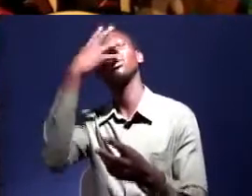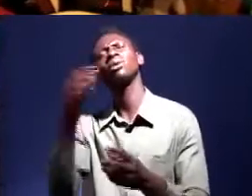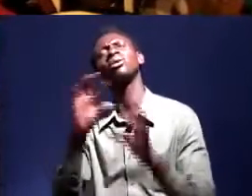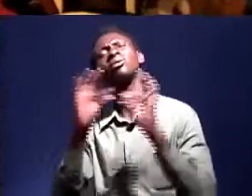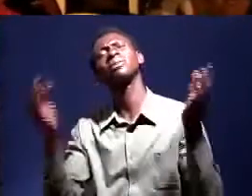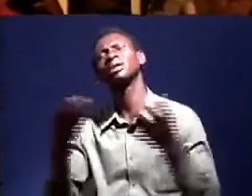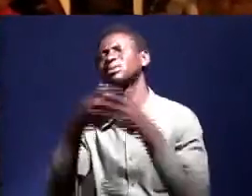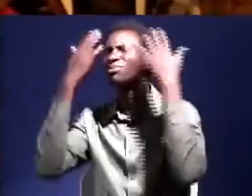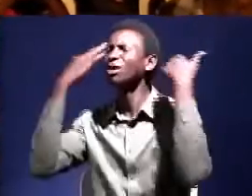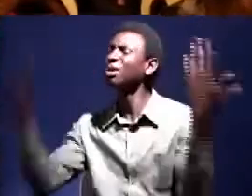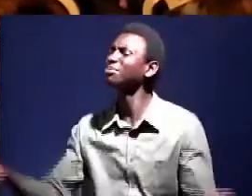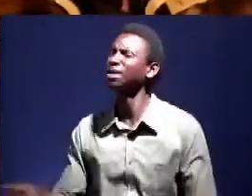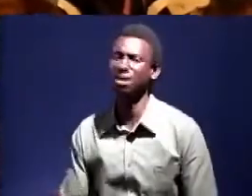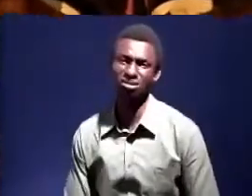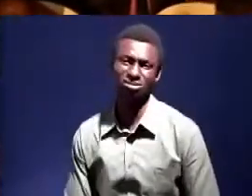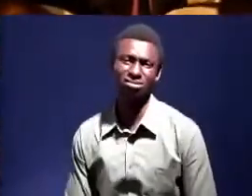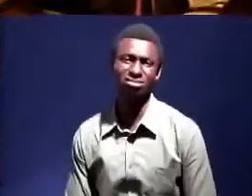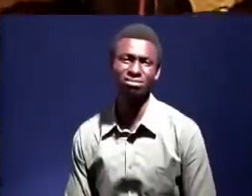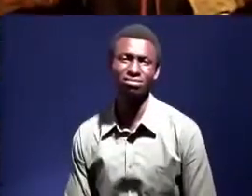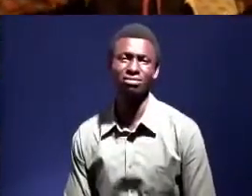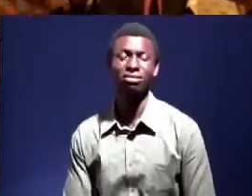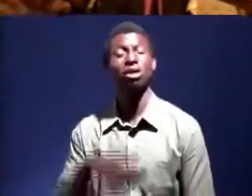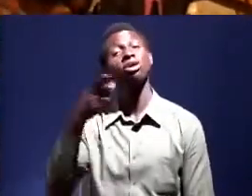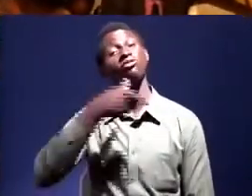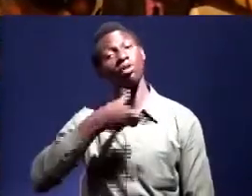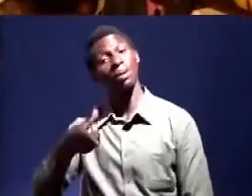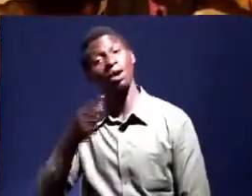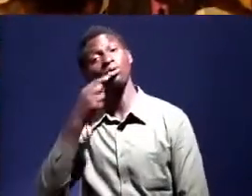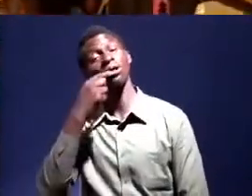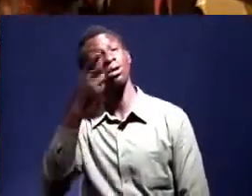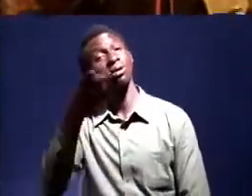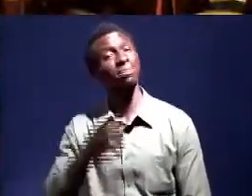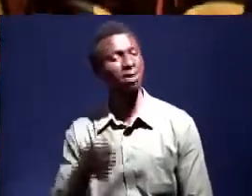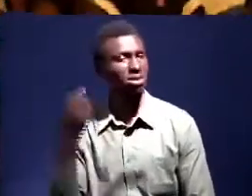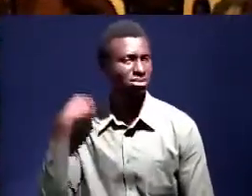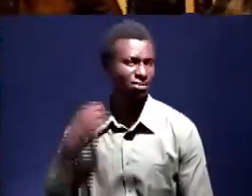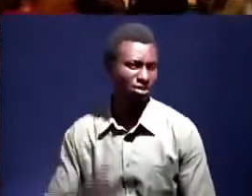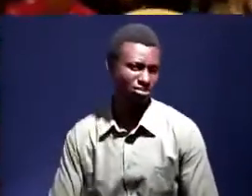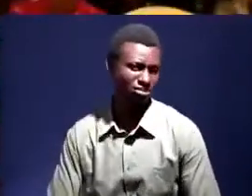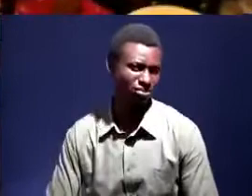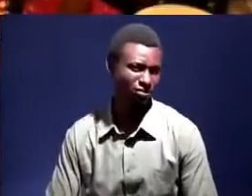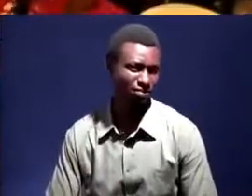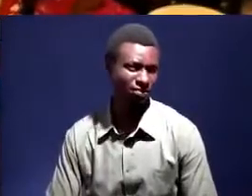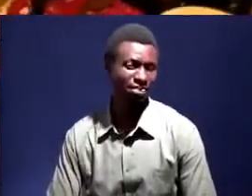And so here's what Paul said. He said, I'll rebaptize you.